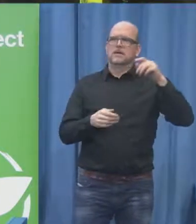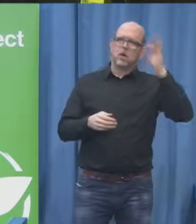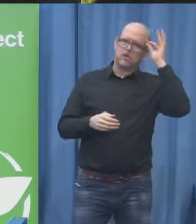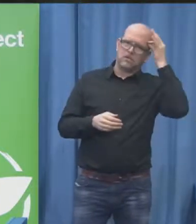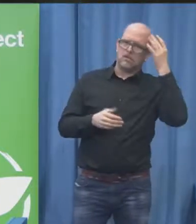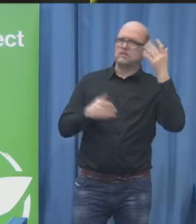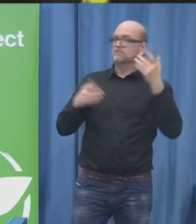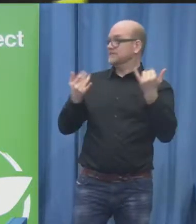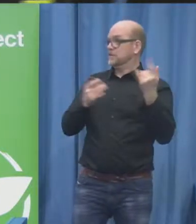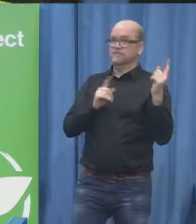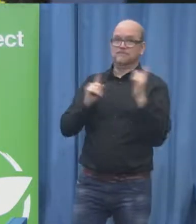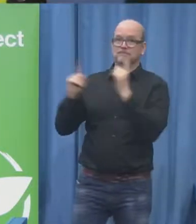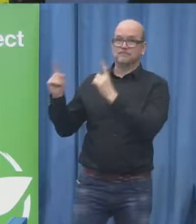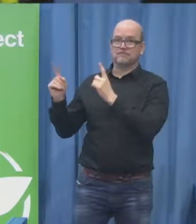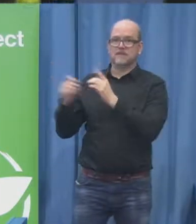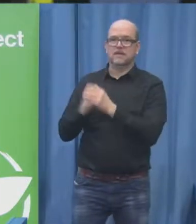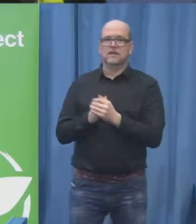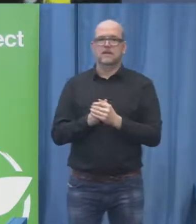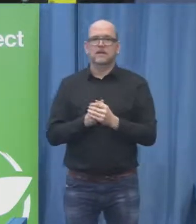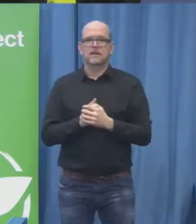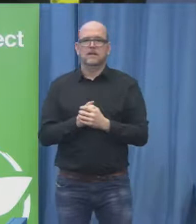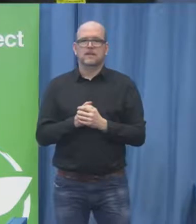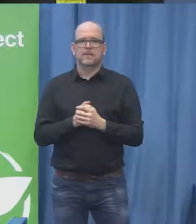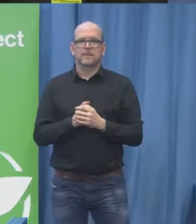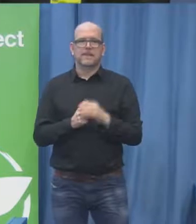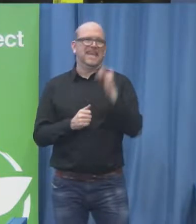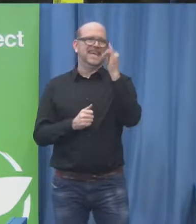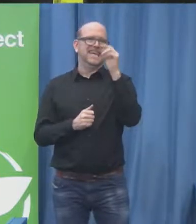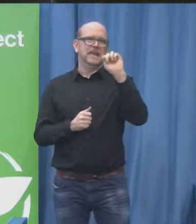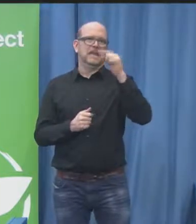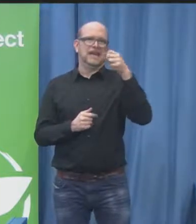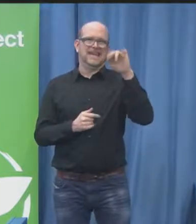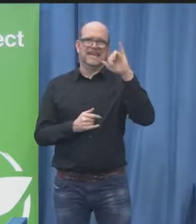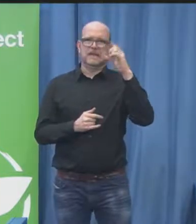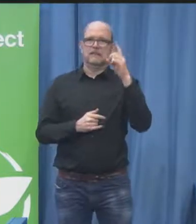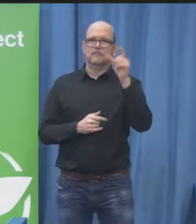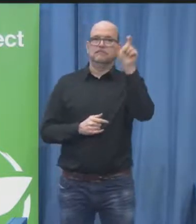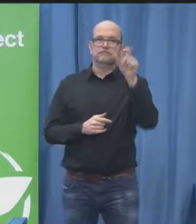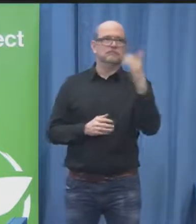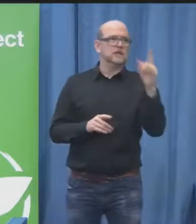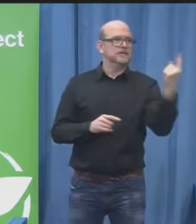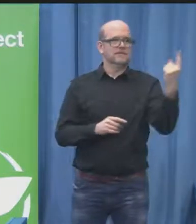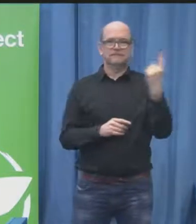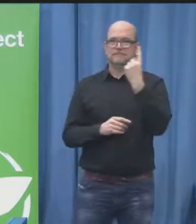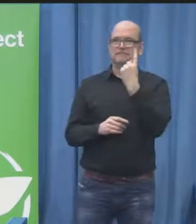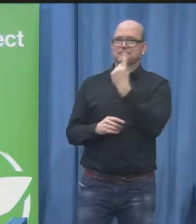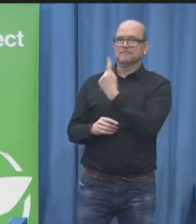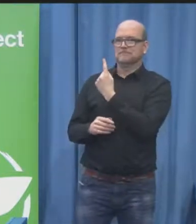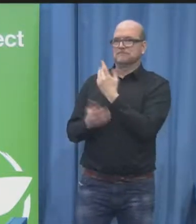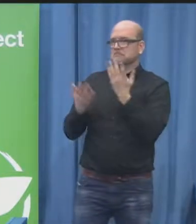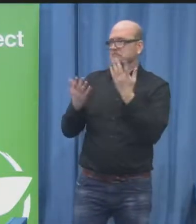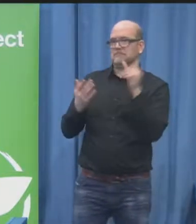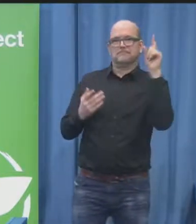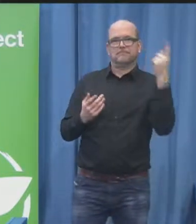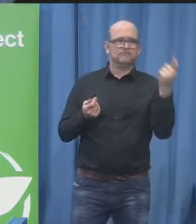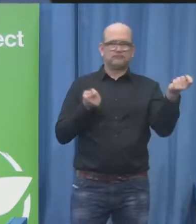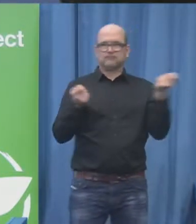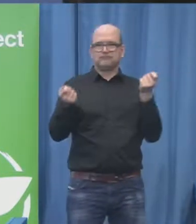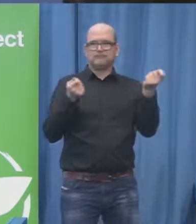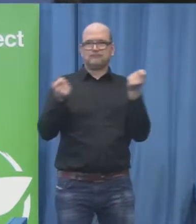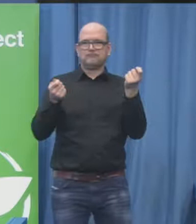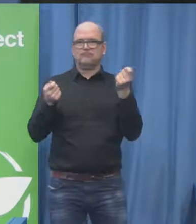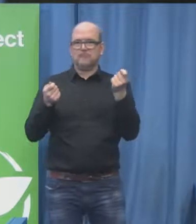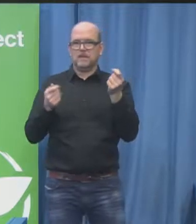we are going to have an interview with His Honourable Justice Bernstein, and then final remarks from Martin Essel. So, to begin